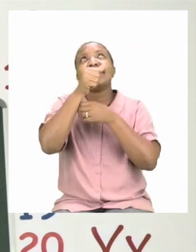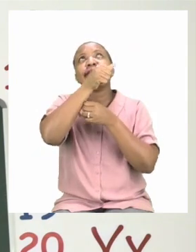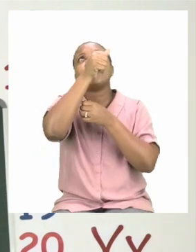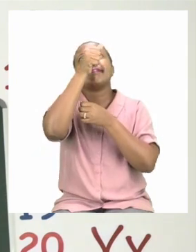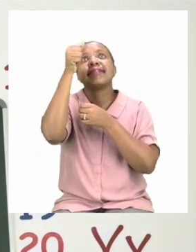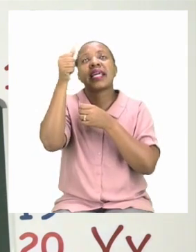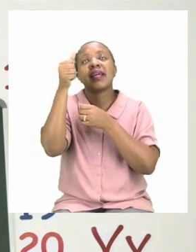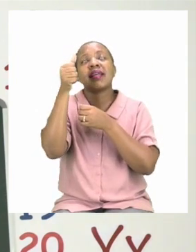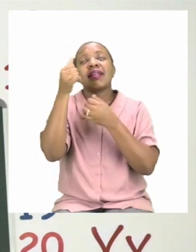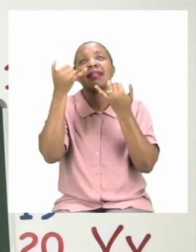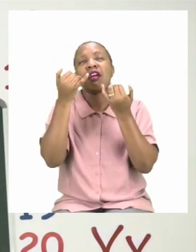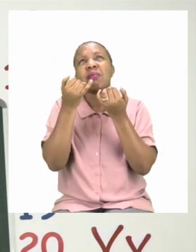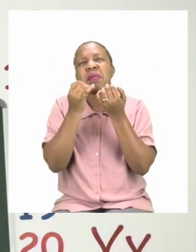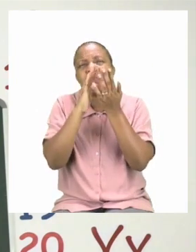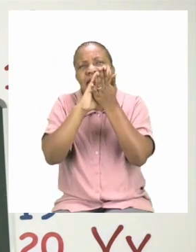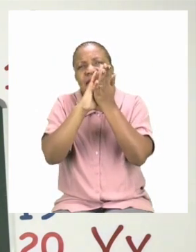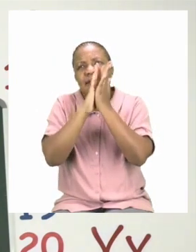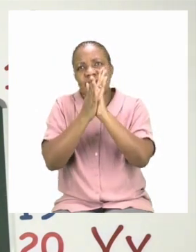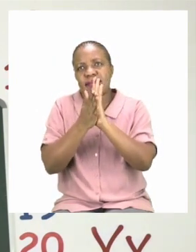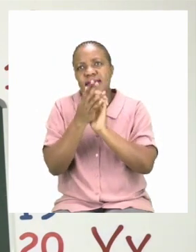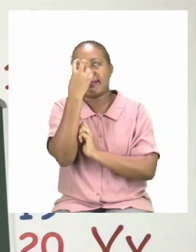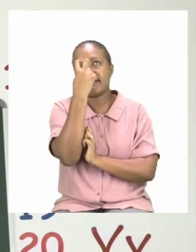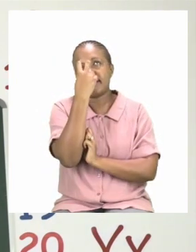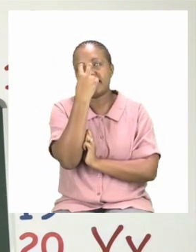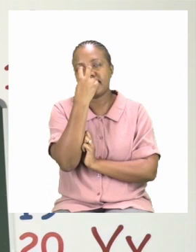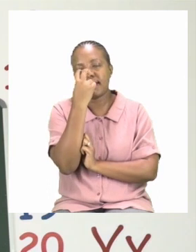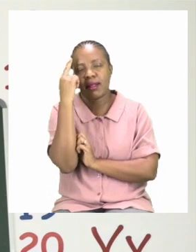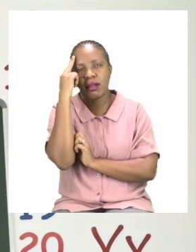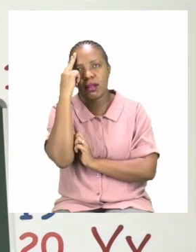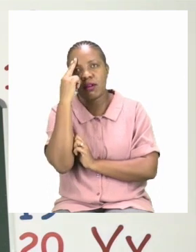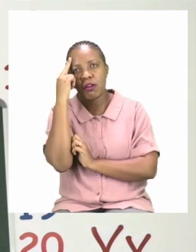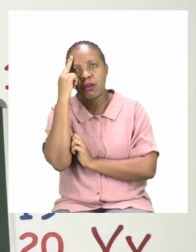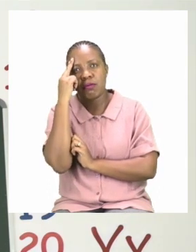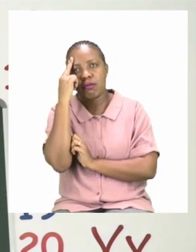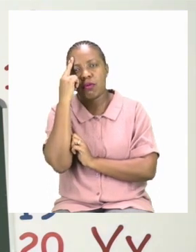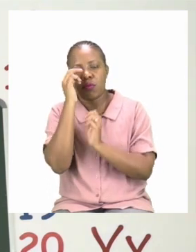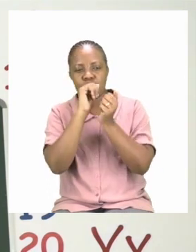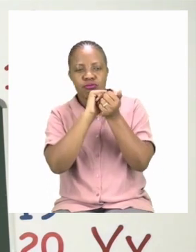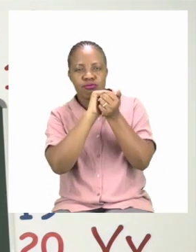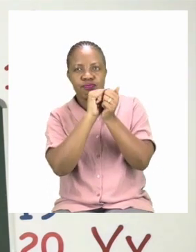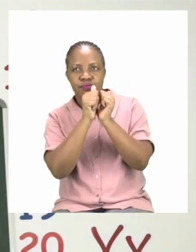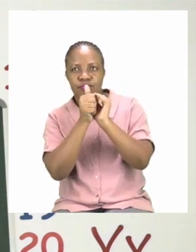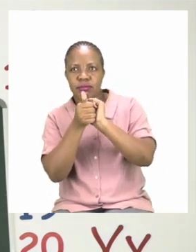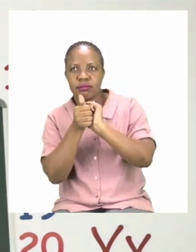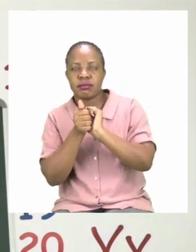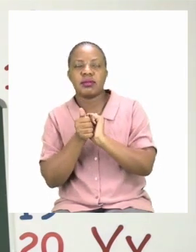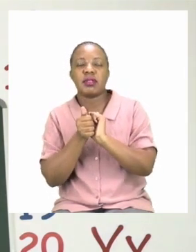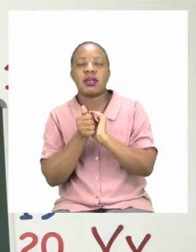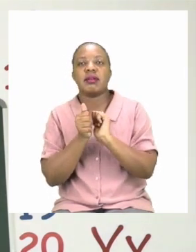gray clouds to show that they have changed color. Most of the time, our clouds are